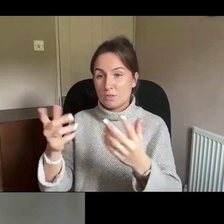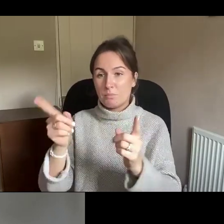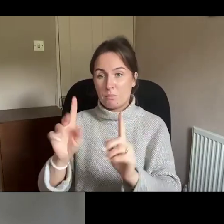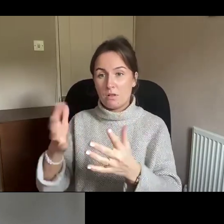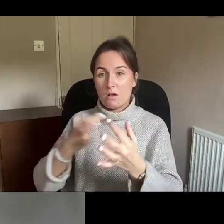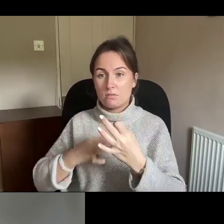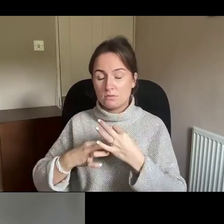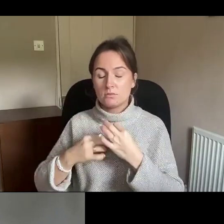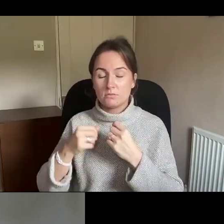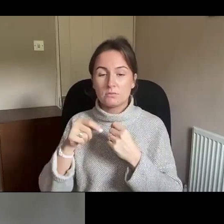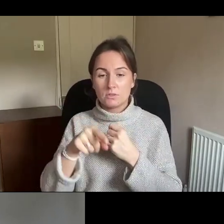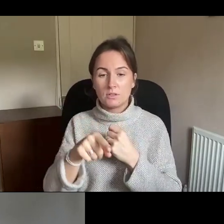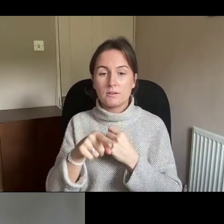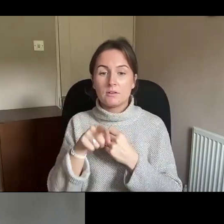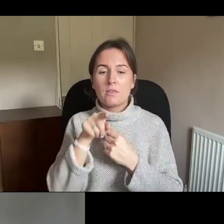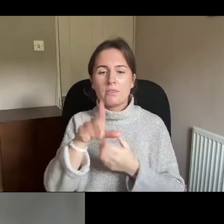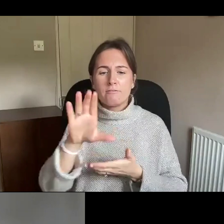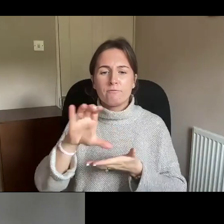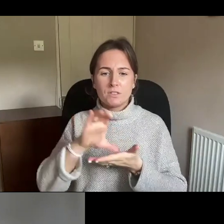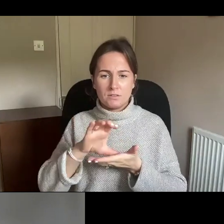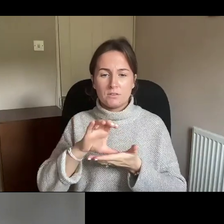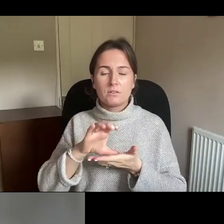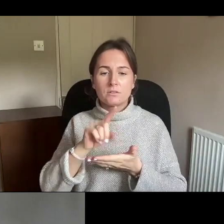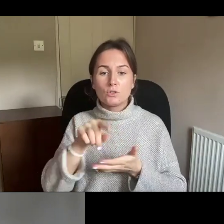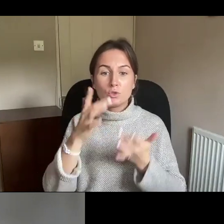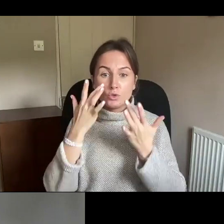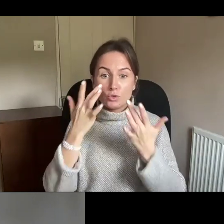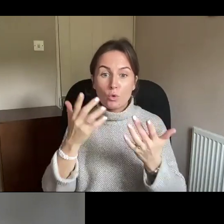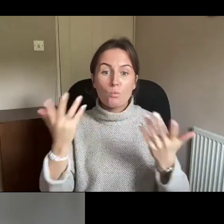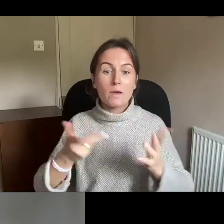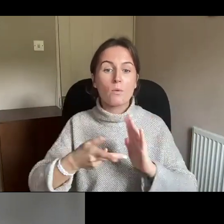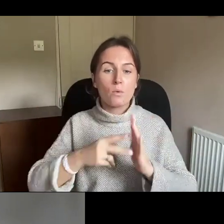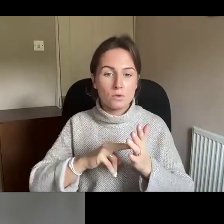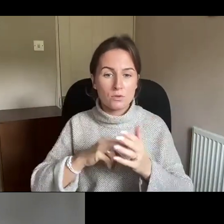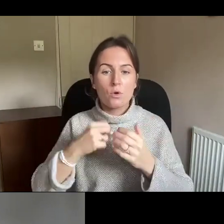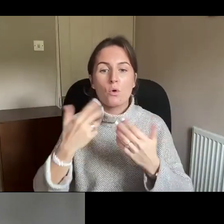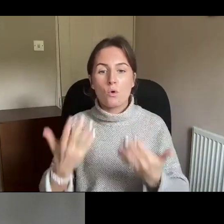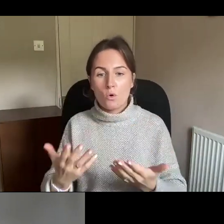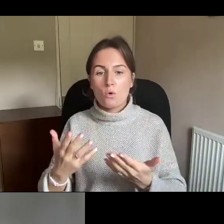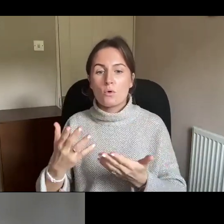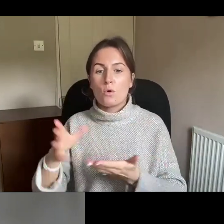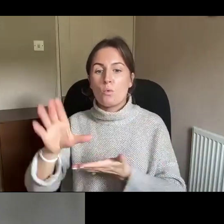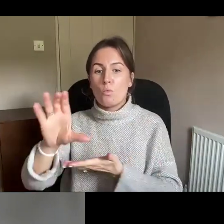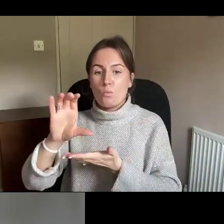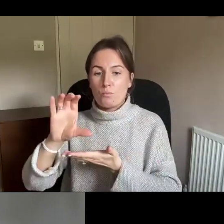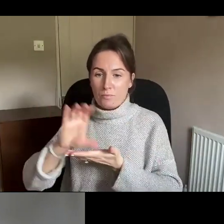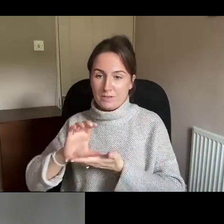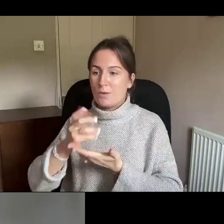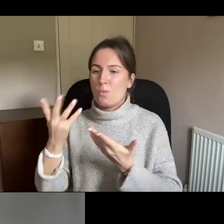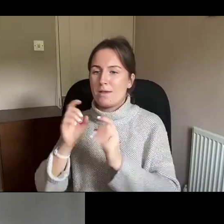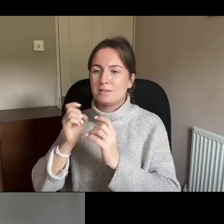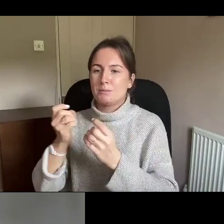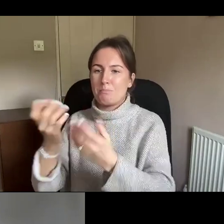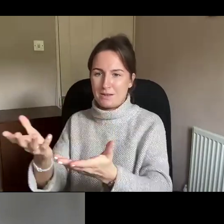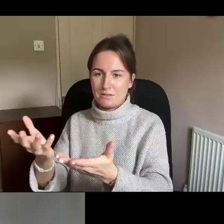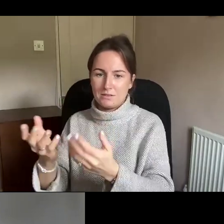Jacqueline's asking if the funding shows where the organisation is or where the funding's actually spent, whereas it's